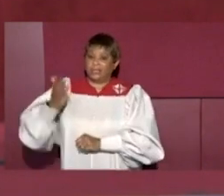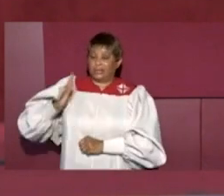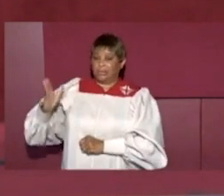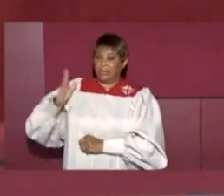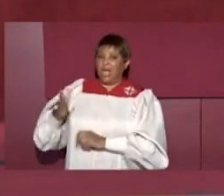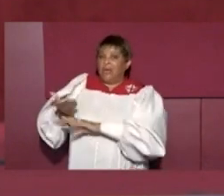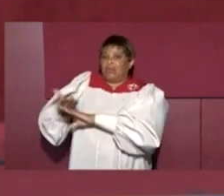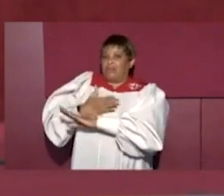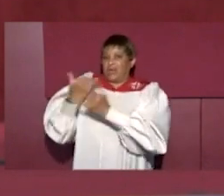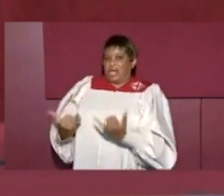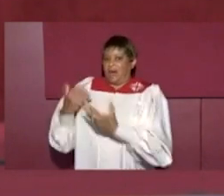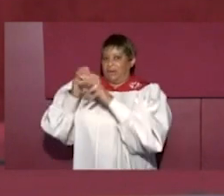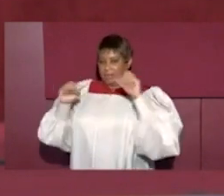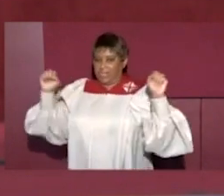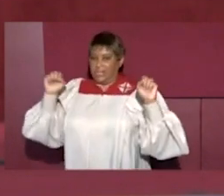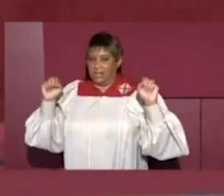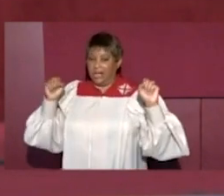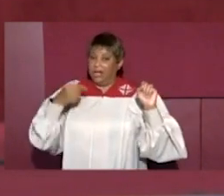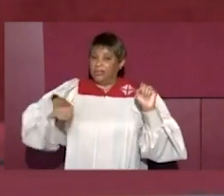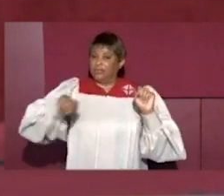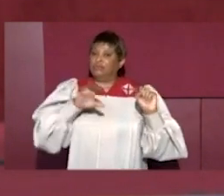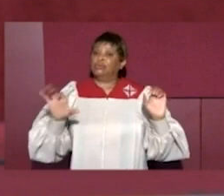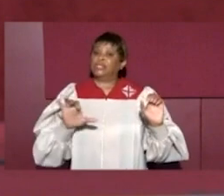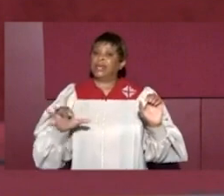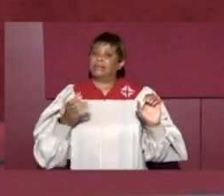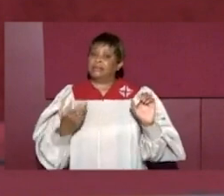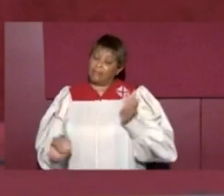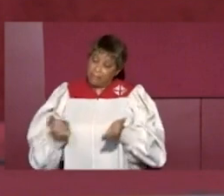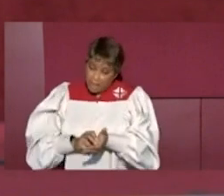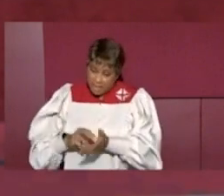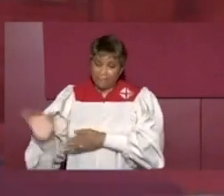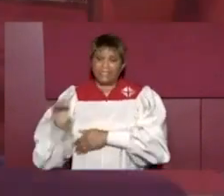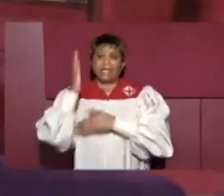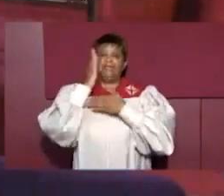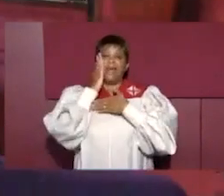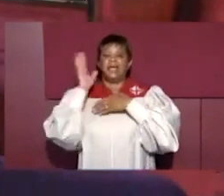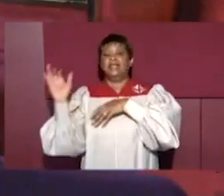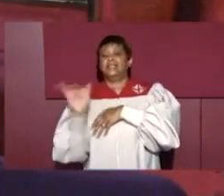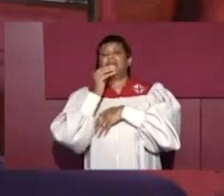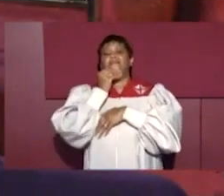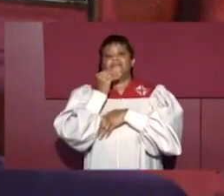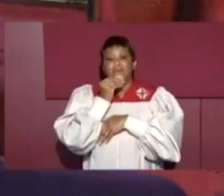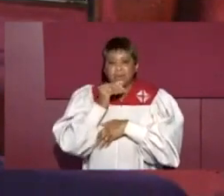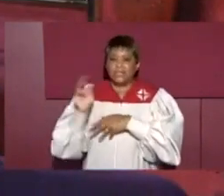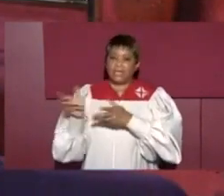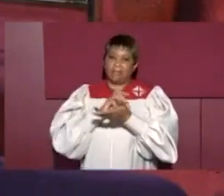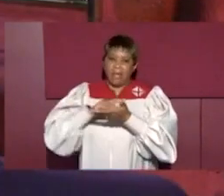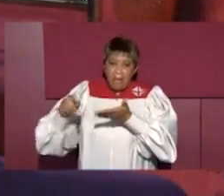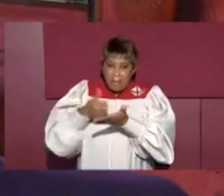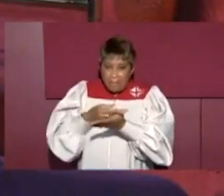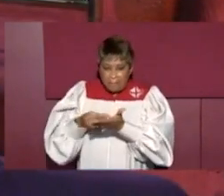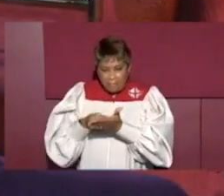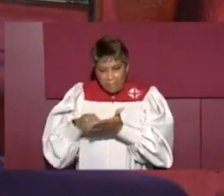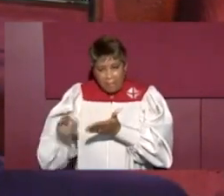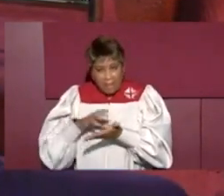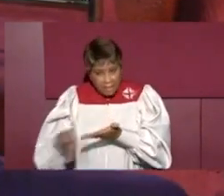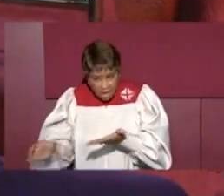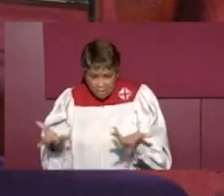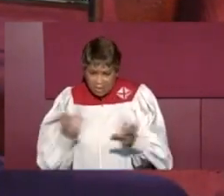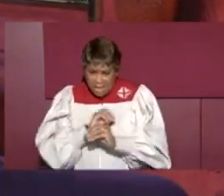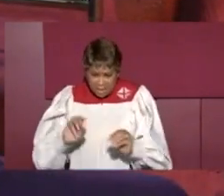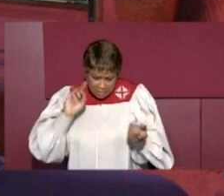And you got up in the same bed, in the same house, with the same food, and the same paycheck. Nothing in your life really